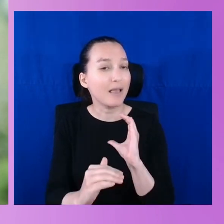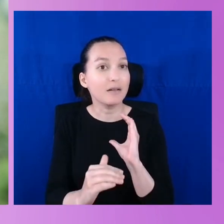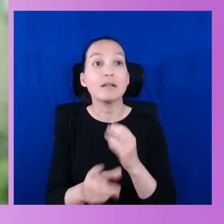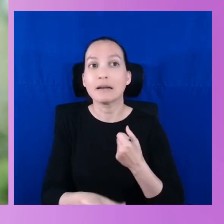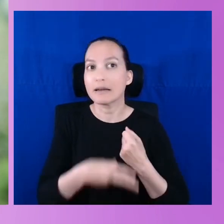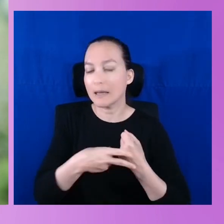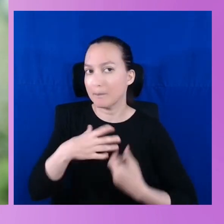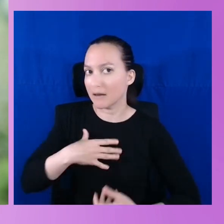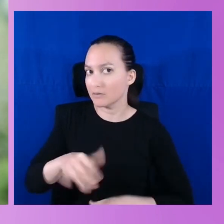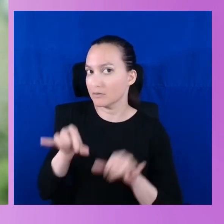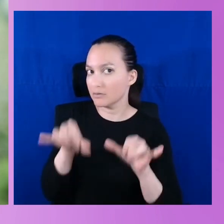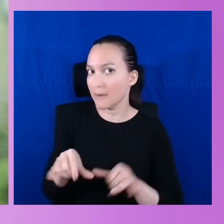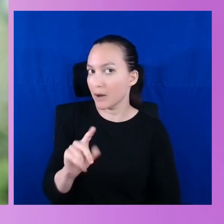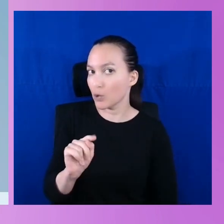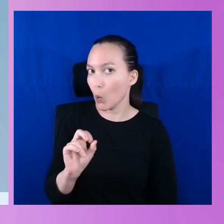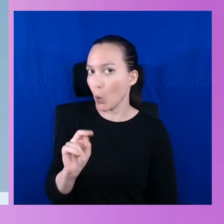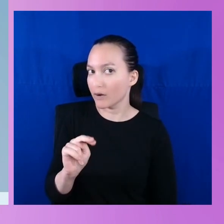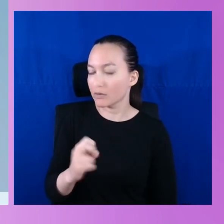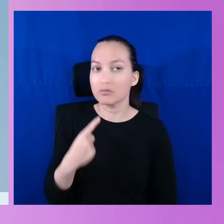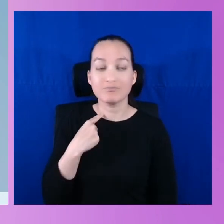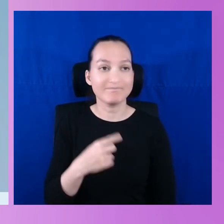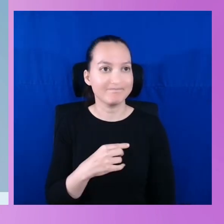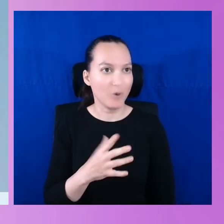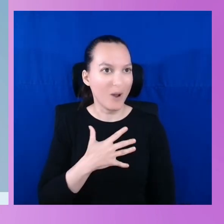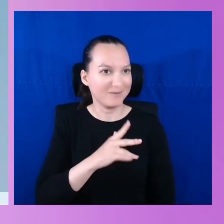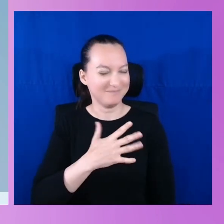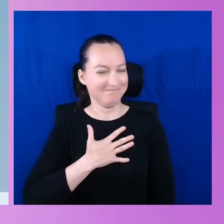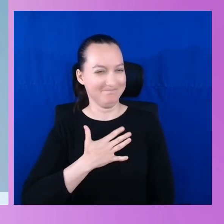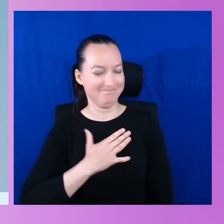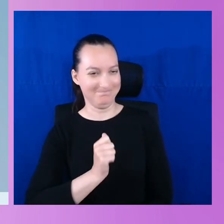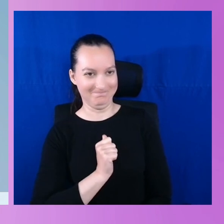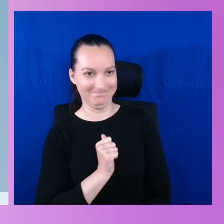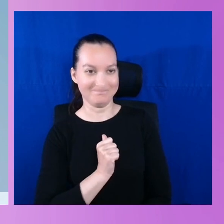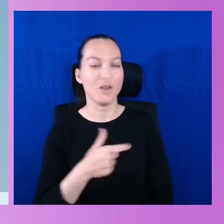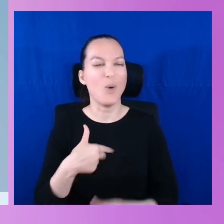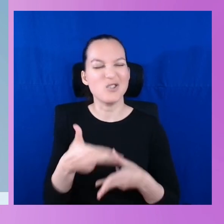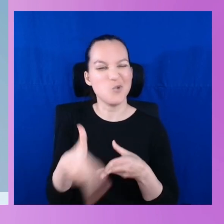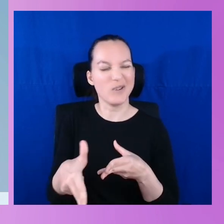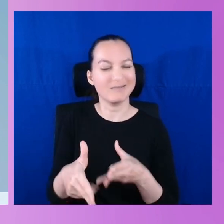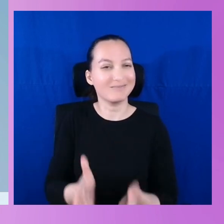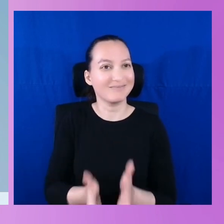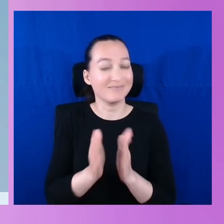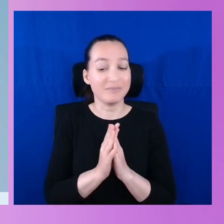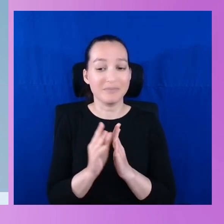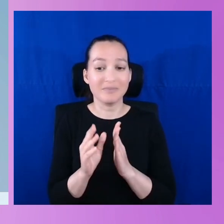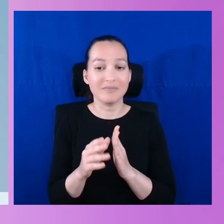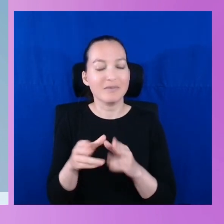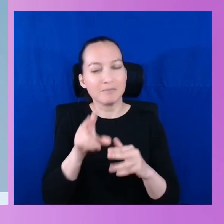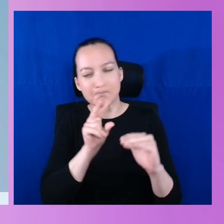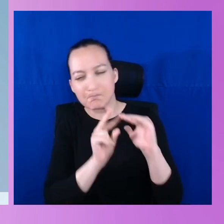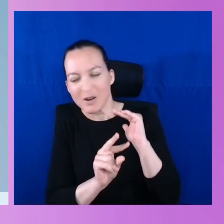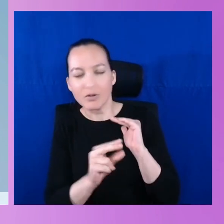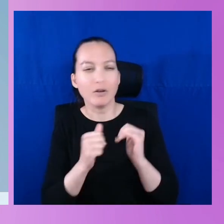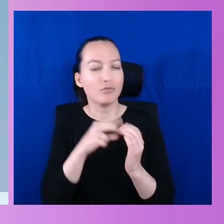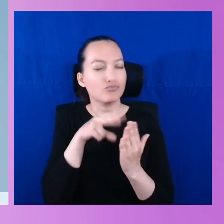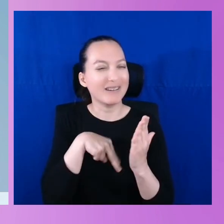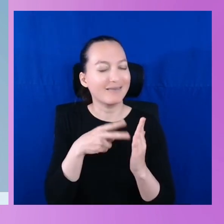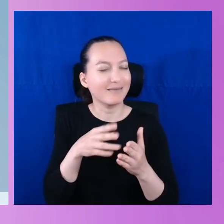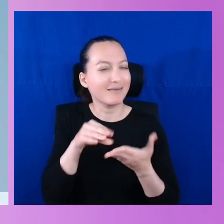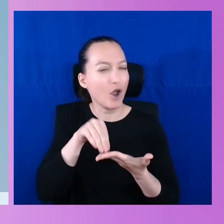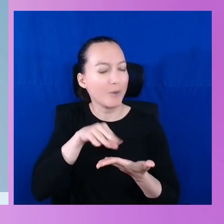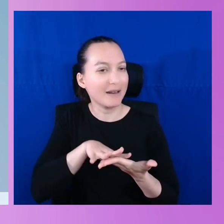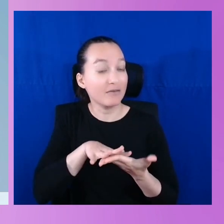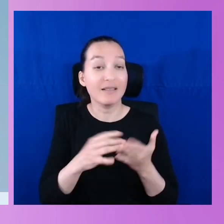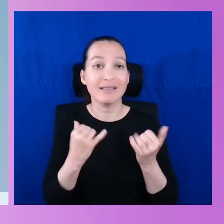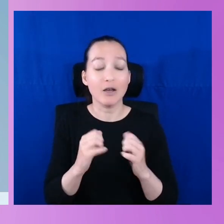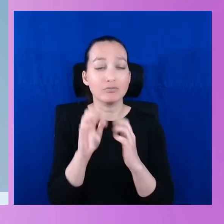because I want it to sound like me, and I want it to be short, asking Mary to do a pre-read of the document. And it's now generating